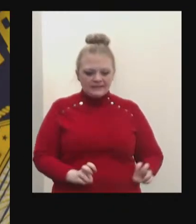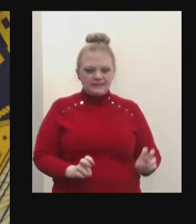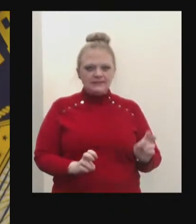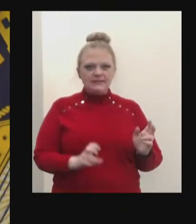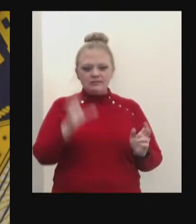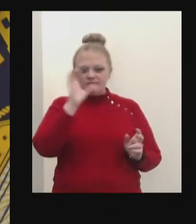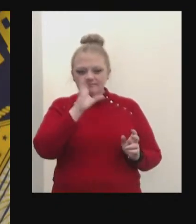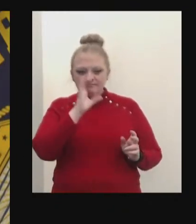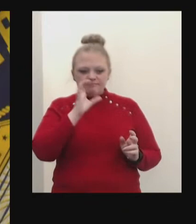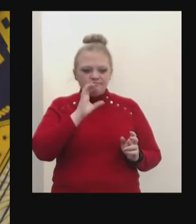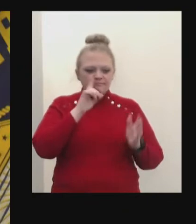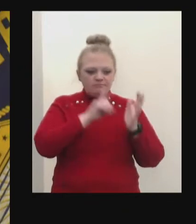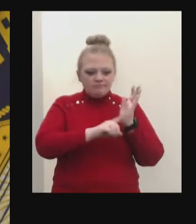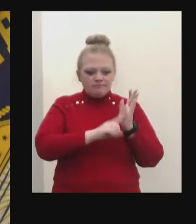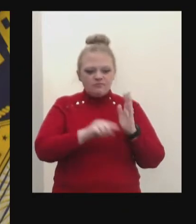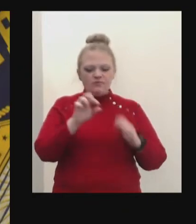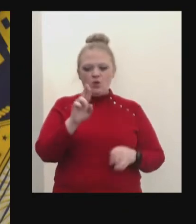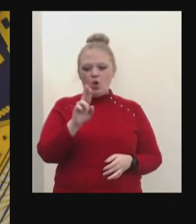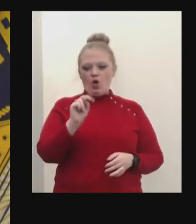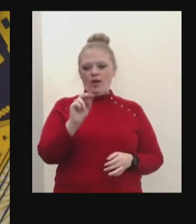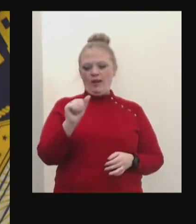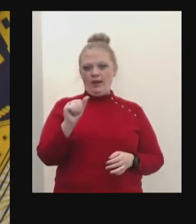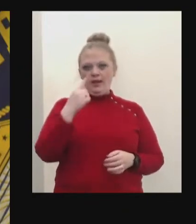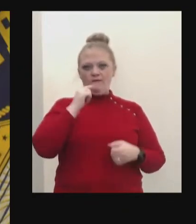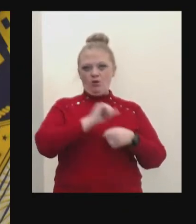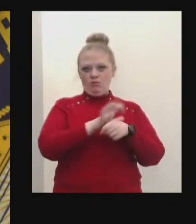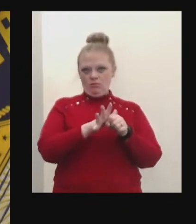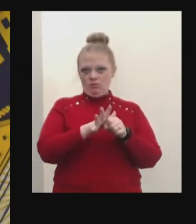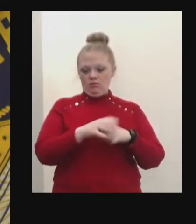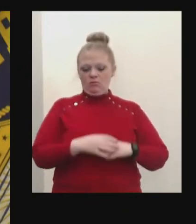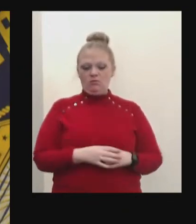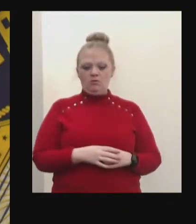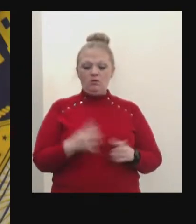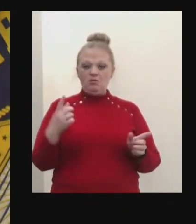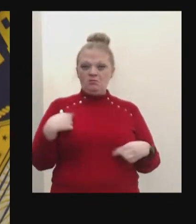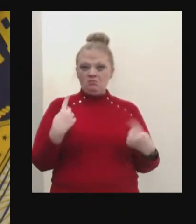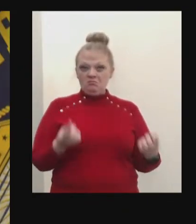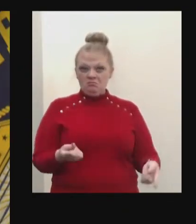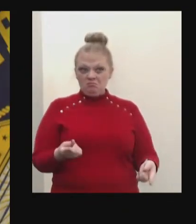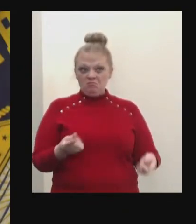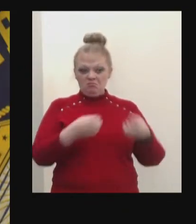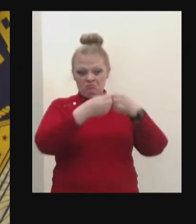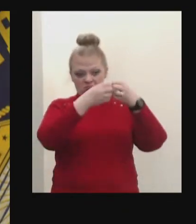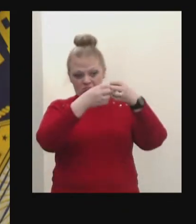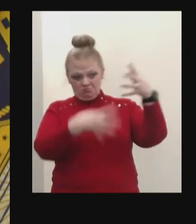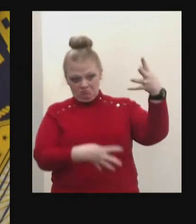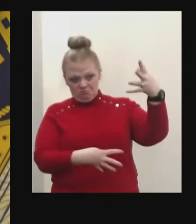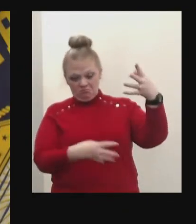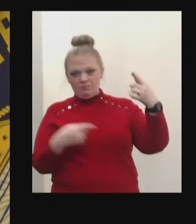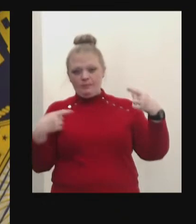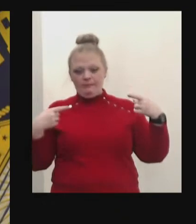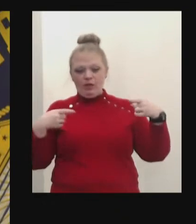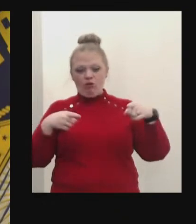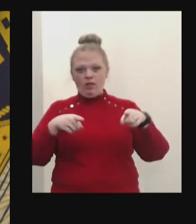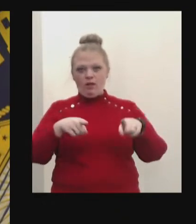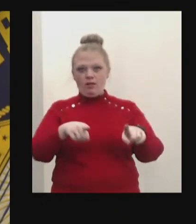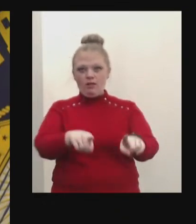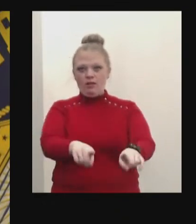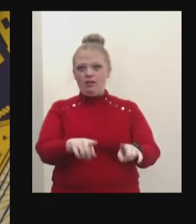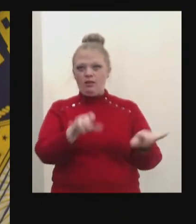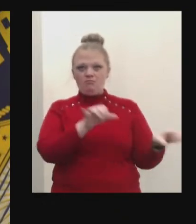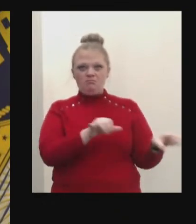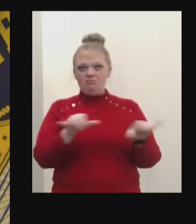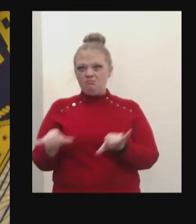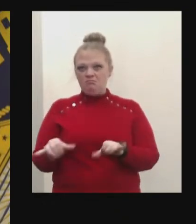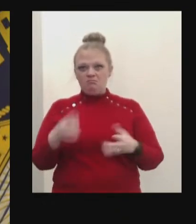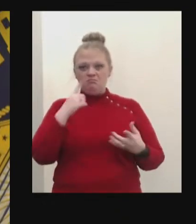RNA of SARS-CoV-2. And so far the results have pretty much been parallel to what we've seen in terms of the